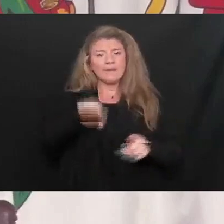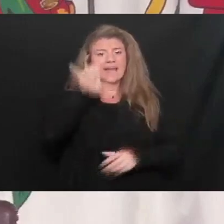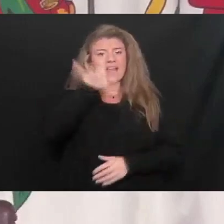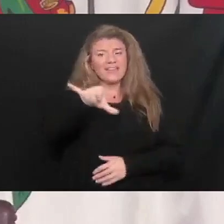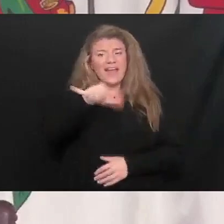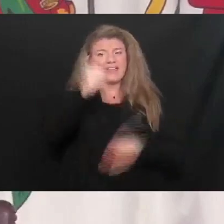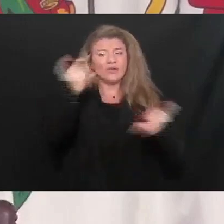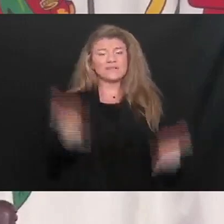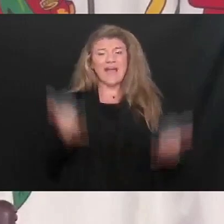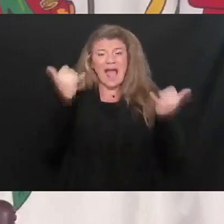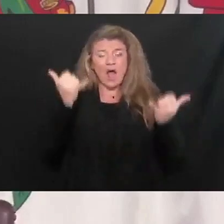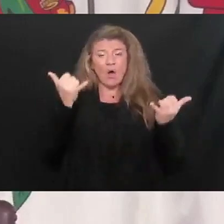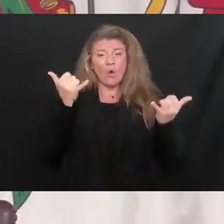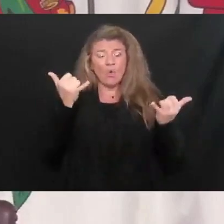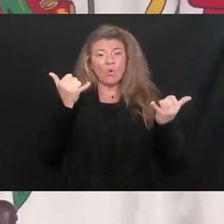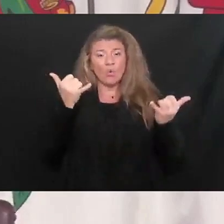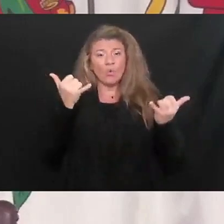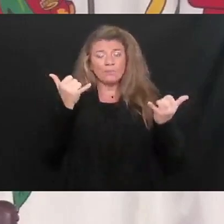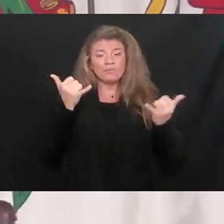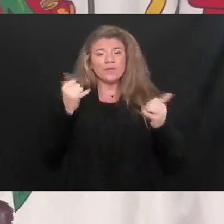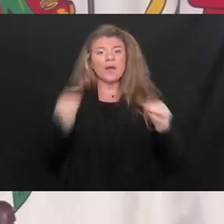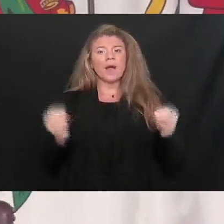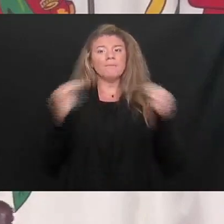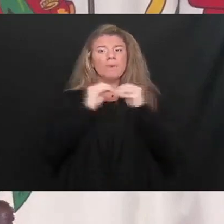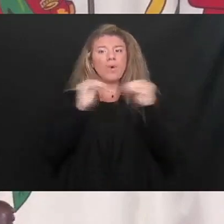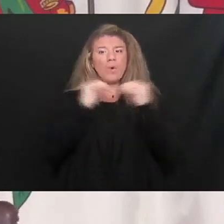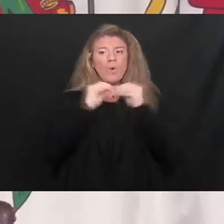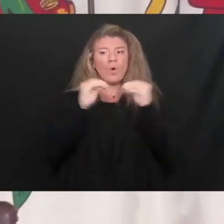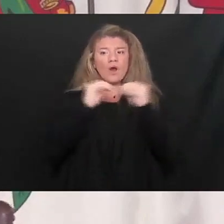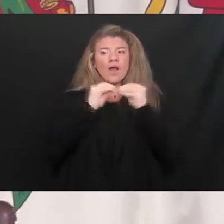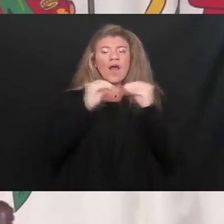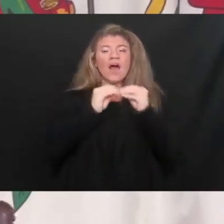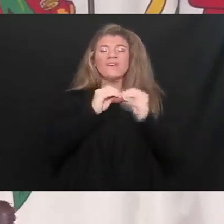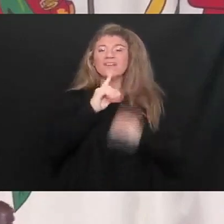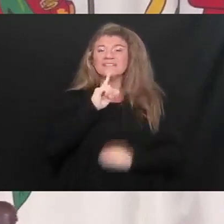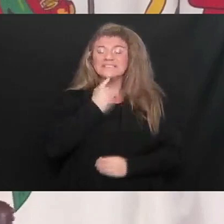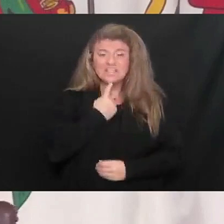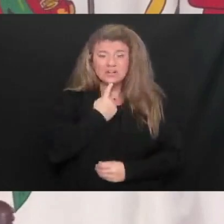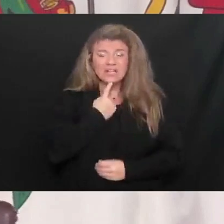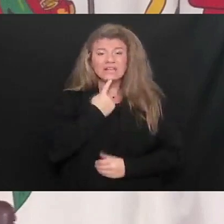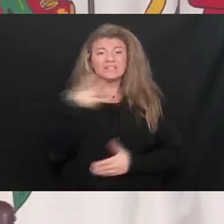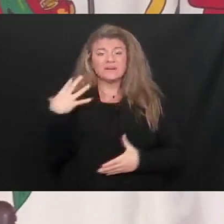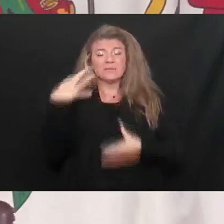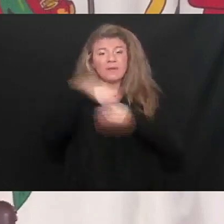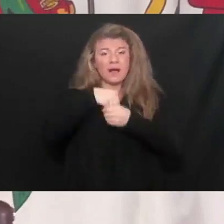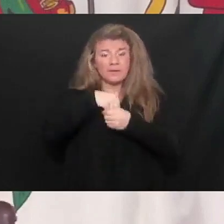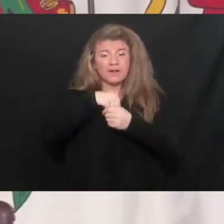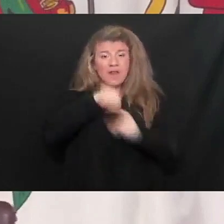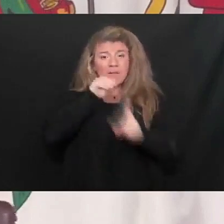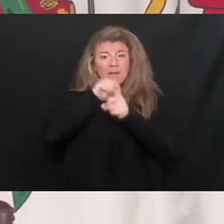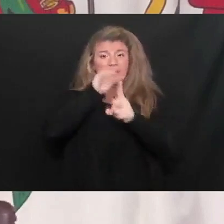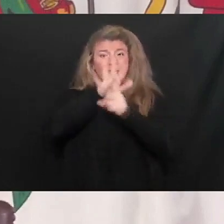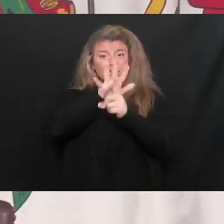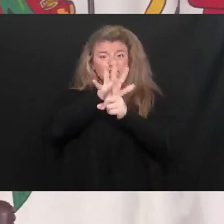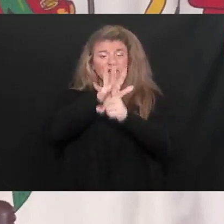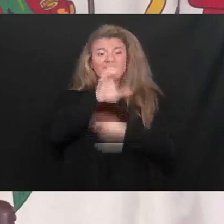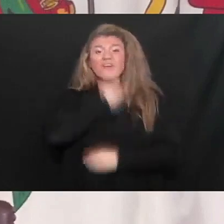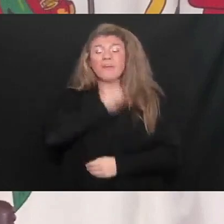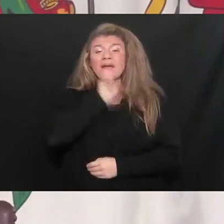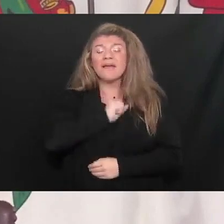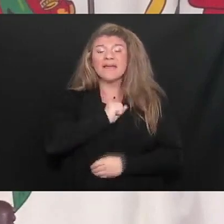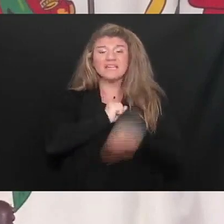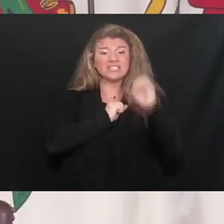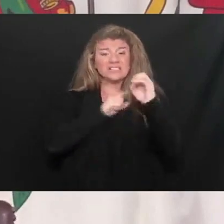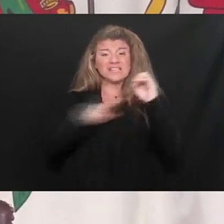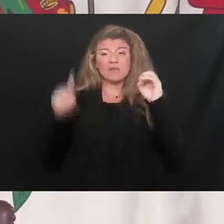now even more of a significant part of the populations and from age 0